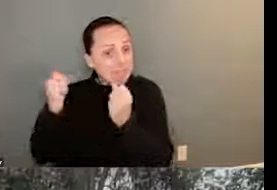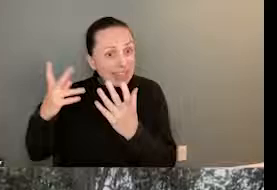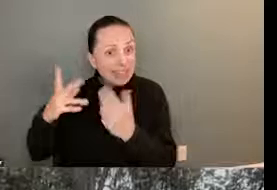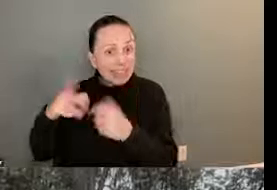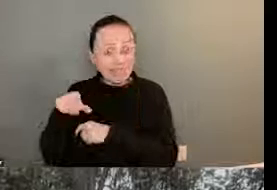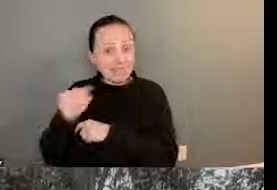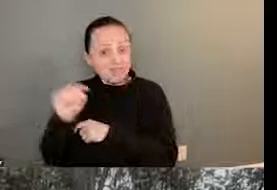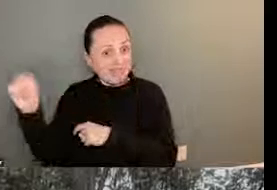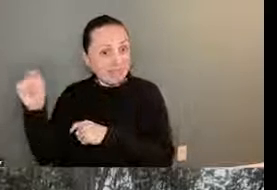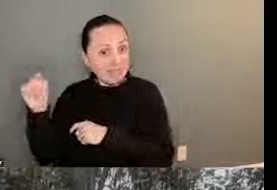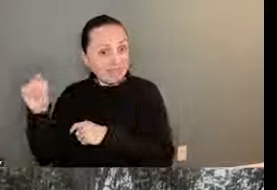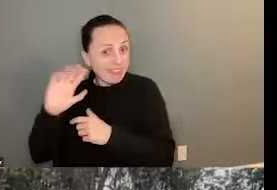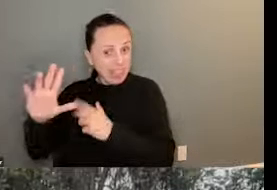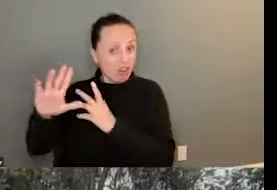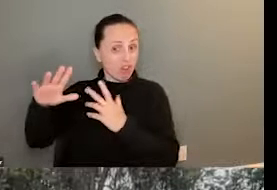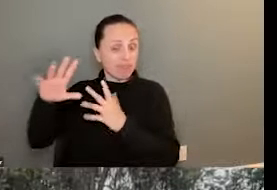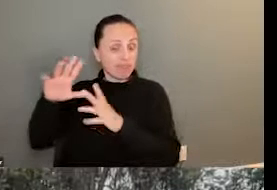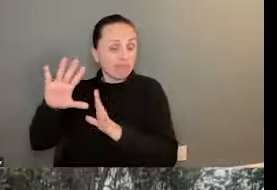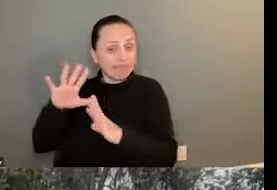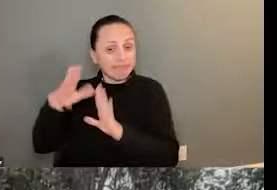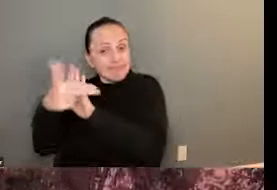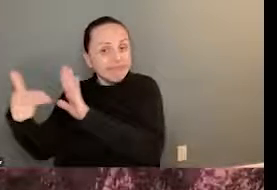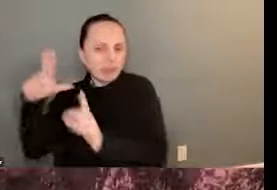them look like this.